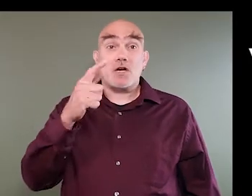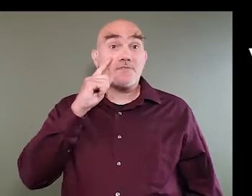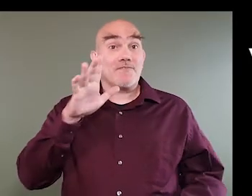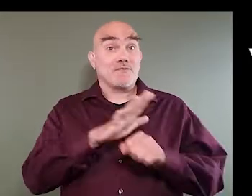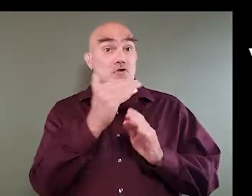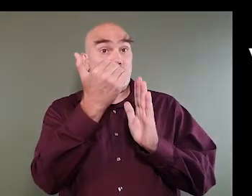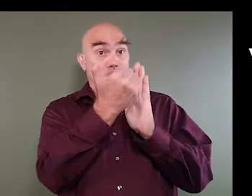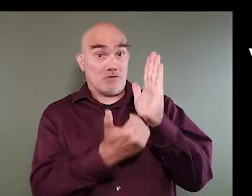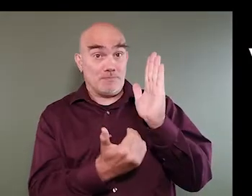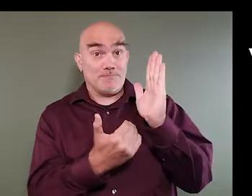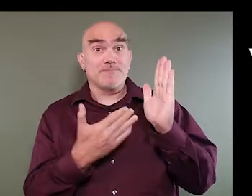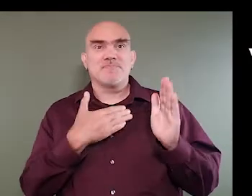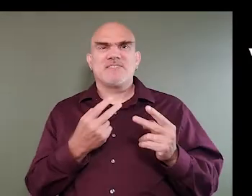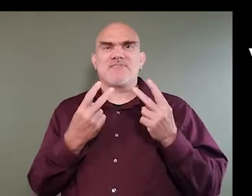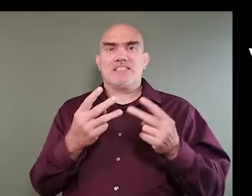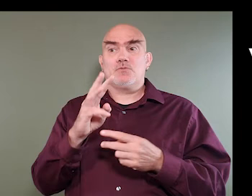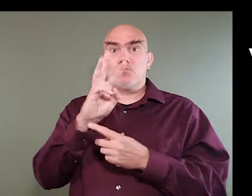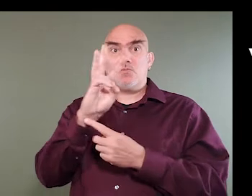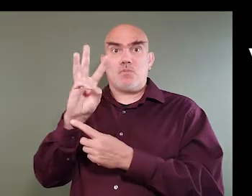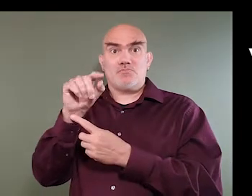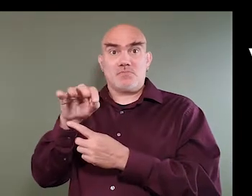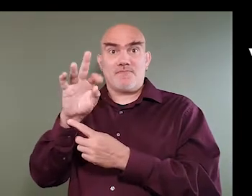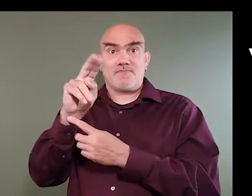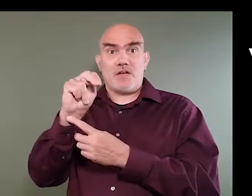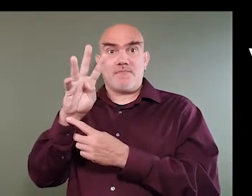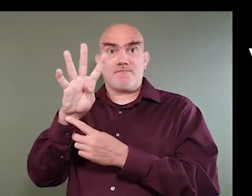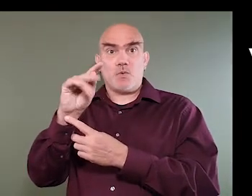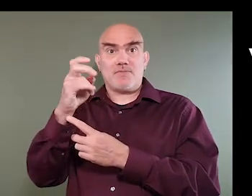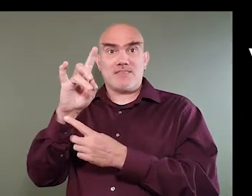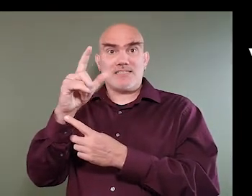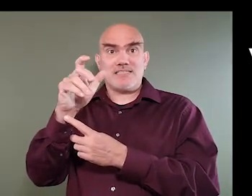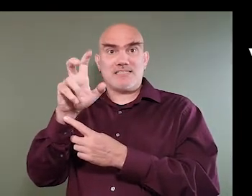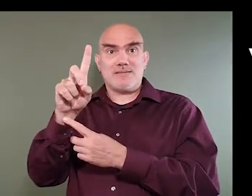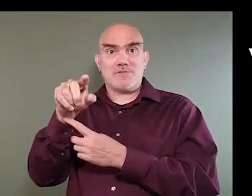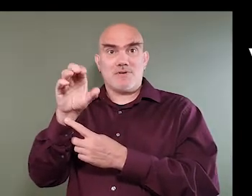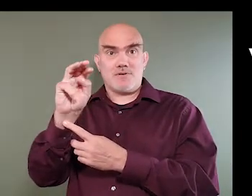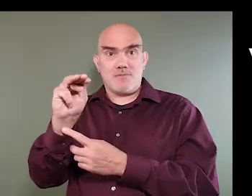Thank you for watching, and for a full transcript, visit